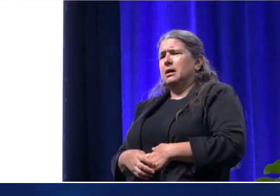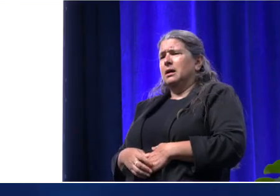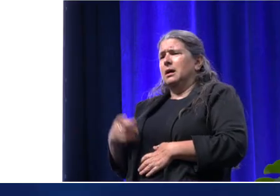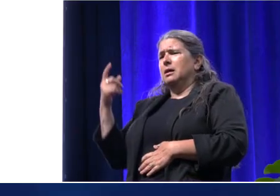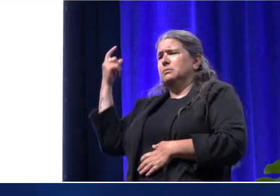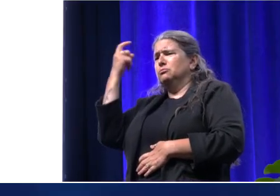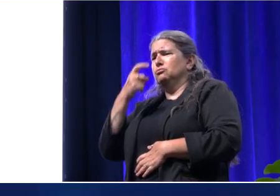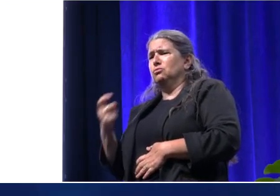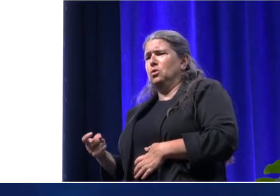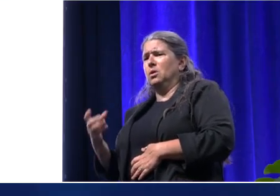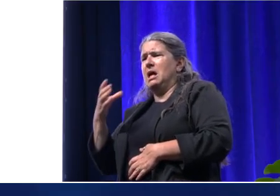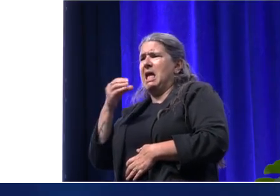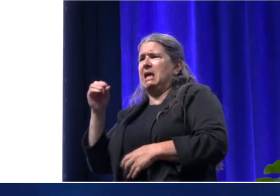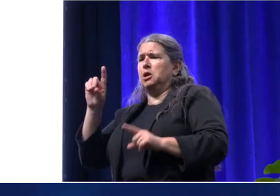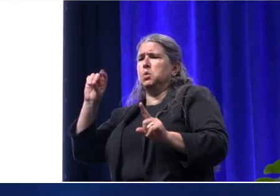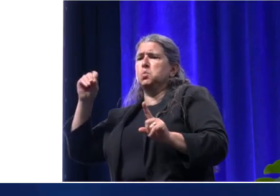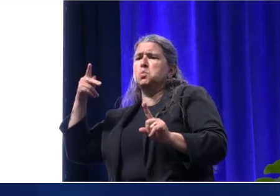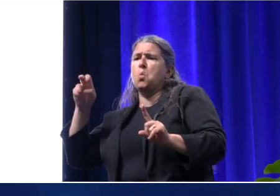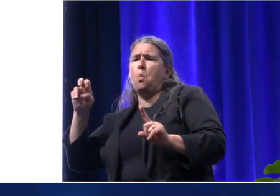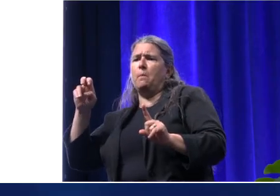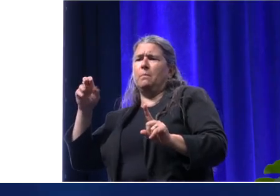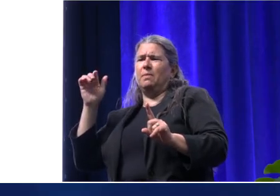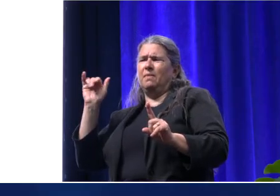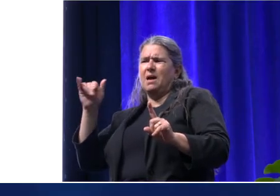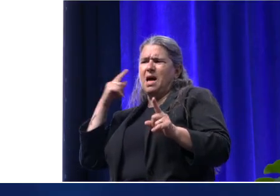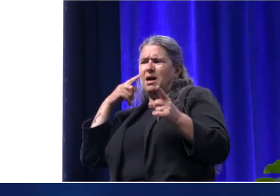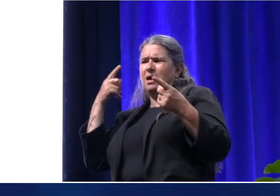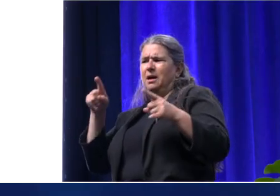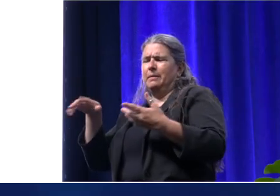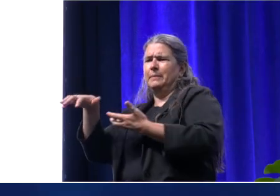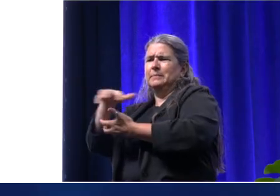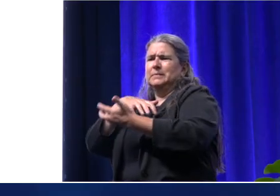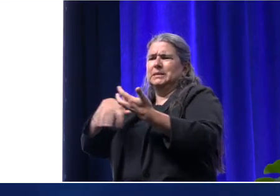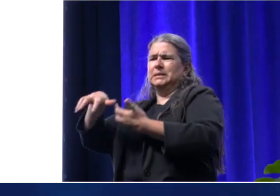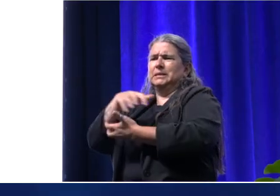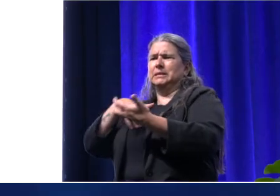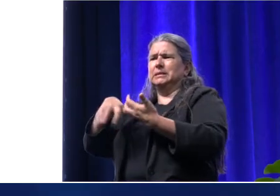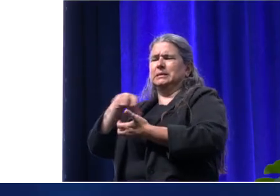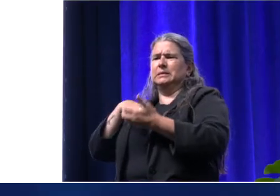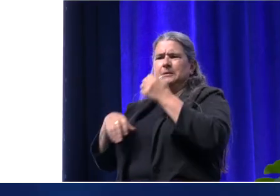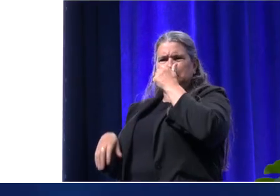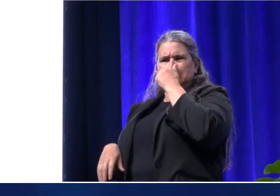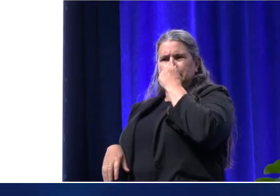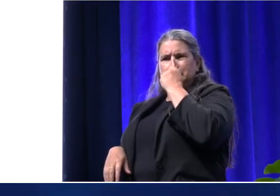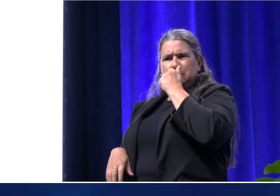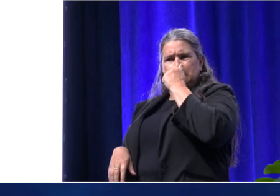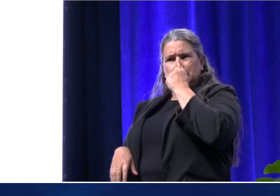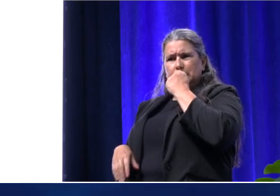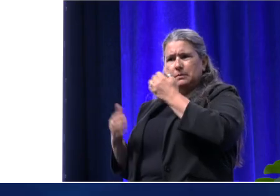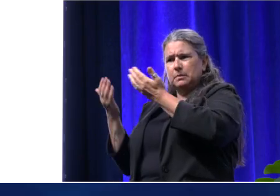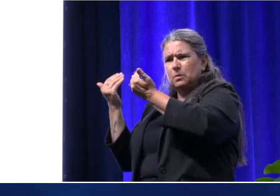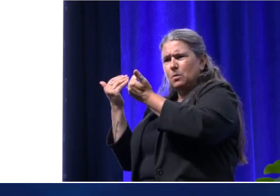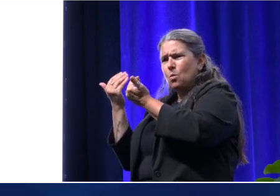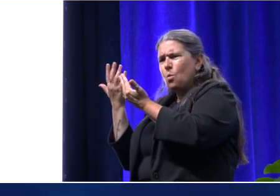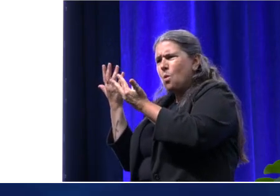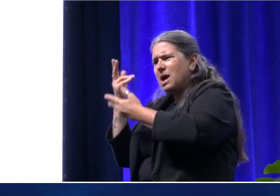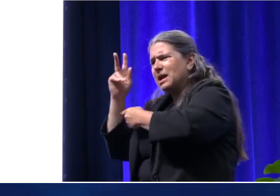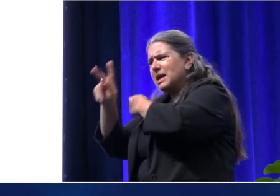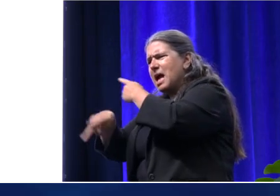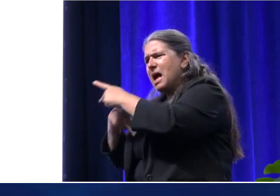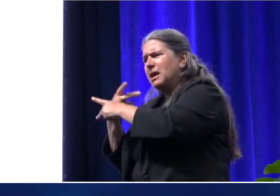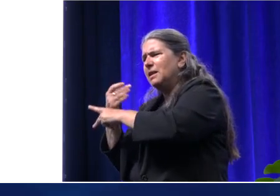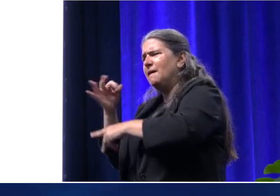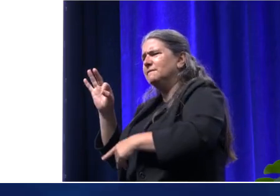heard rumors of this happening. But what we really should be asking is what kind of insecticide was it? Because each of